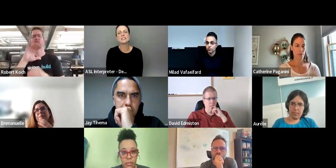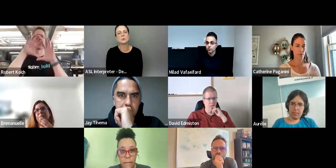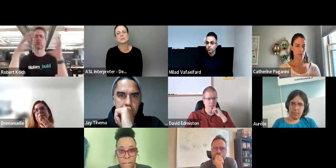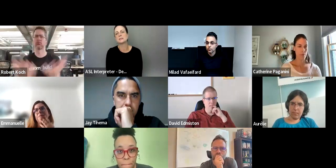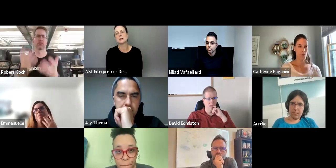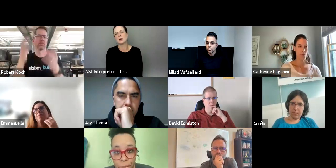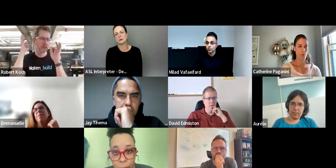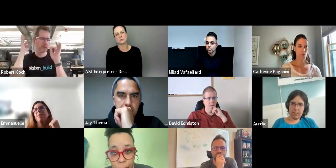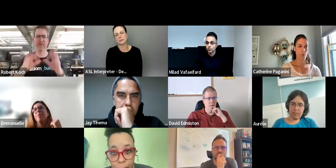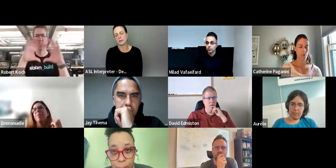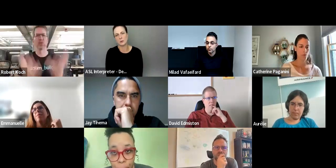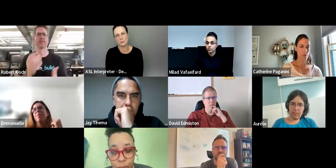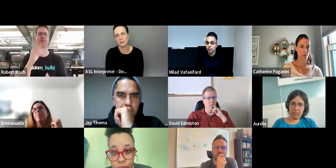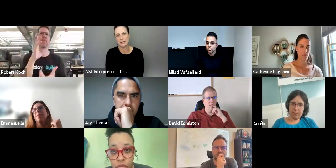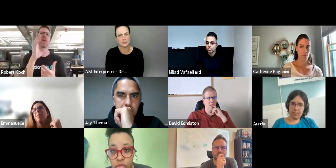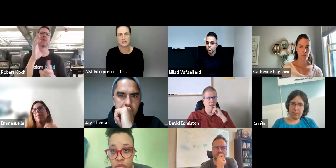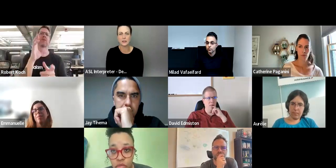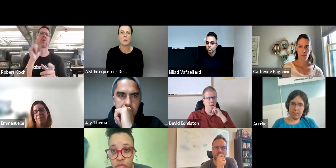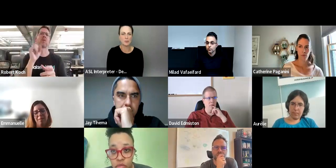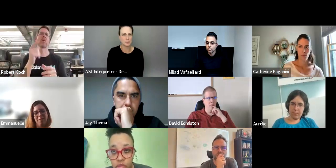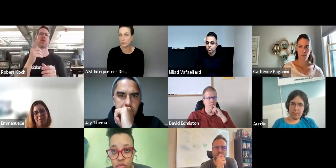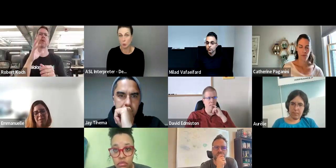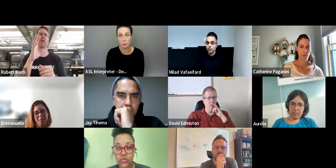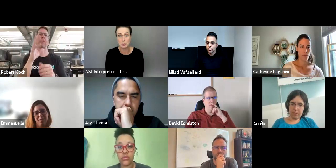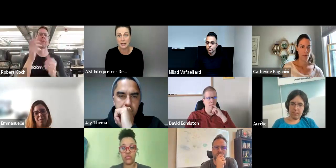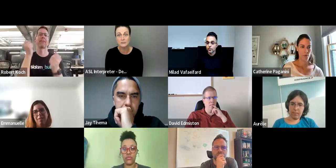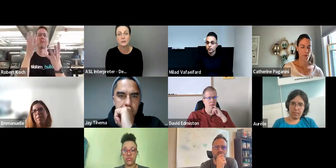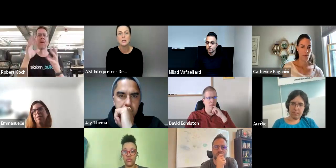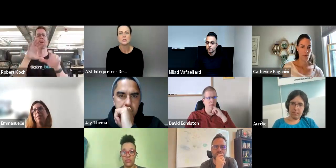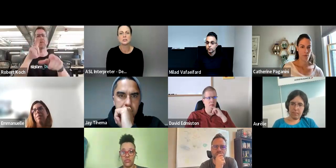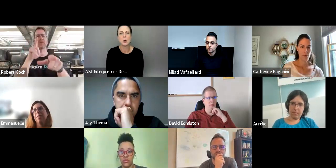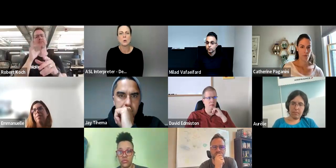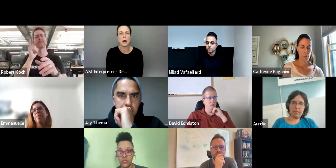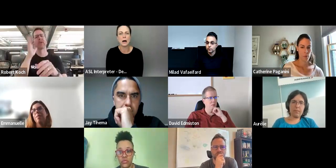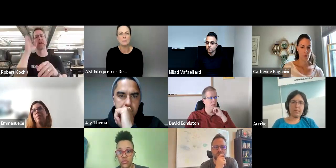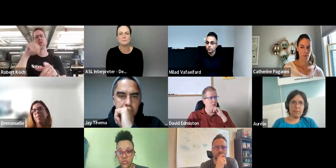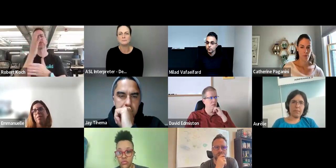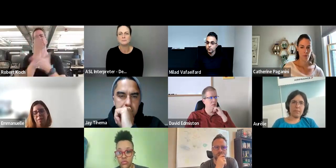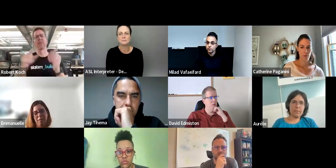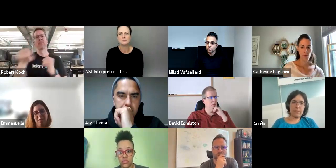the resources are certainly not going to be US specific. I want them to have a global perspective. So